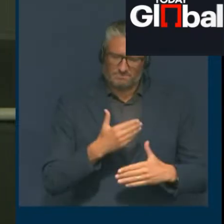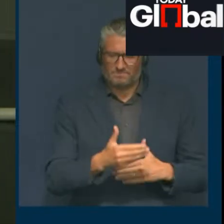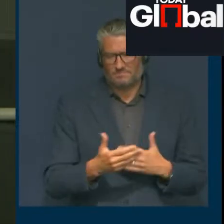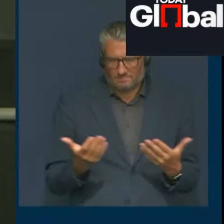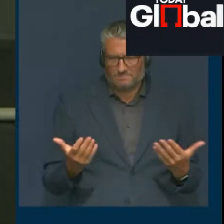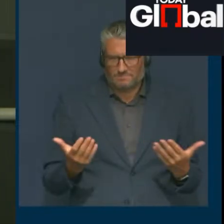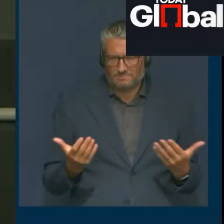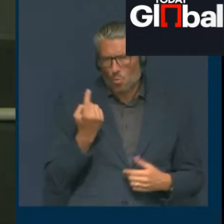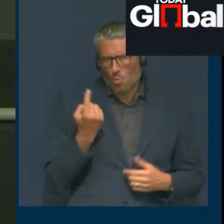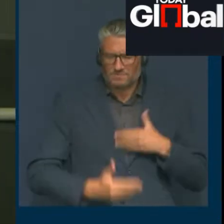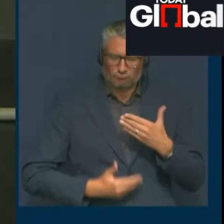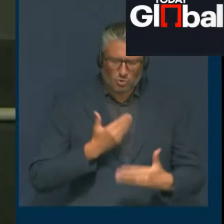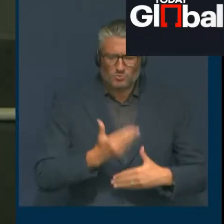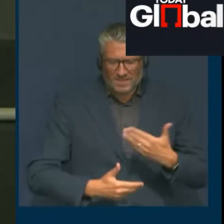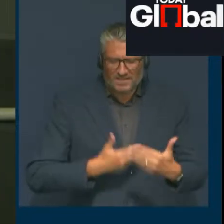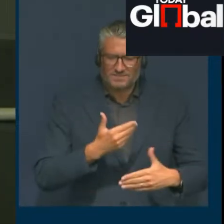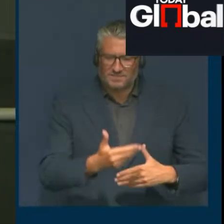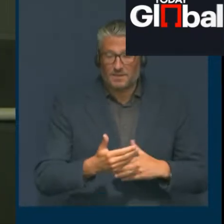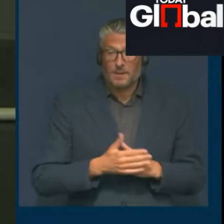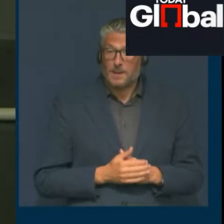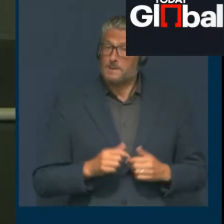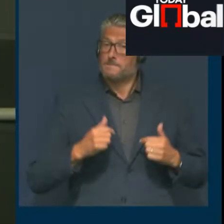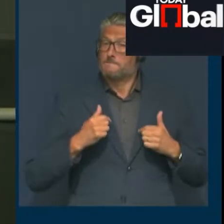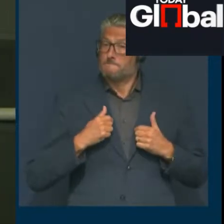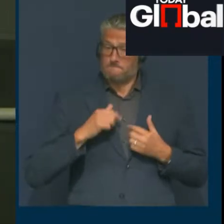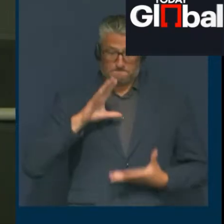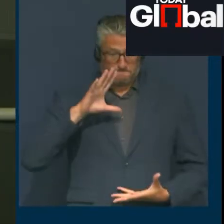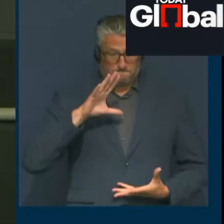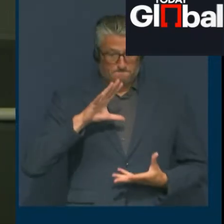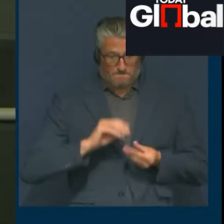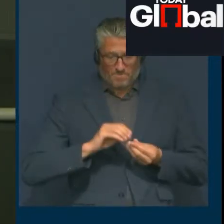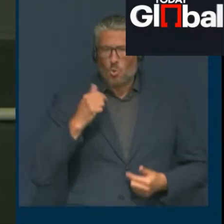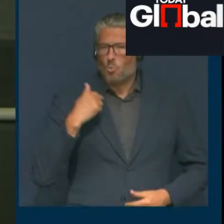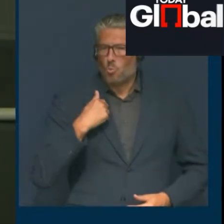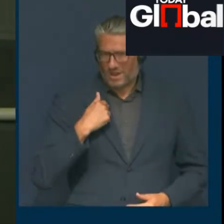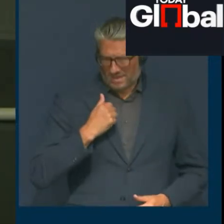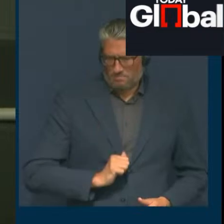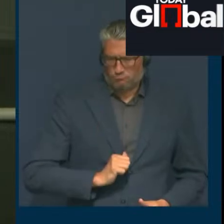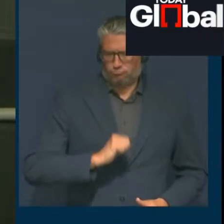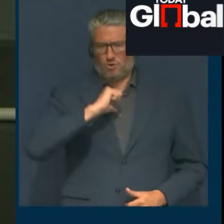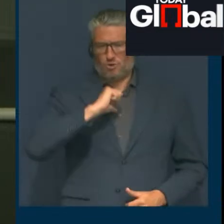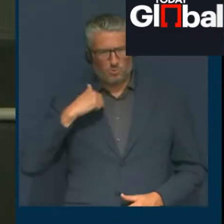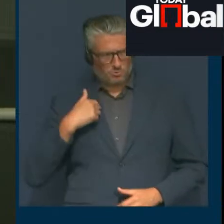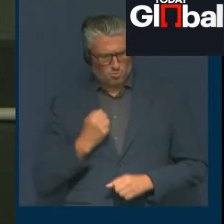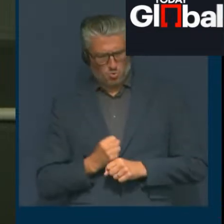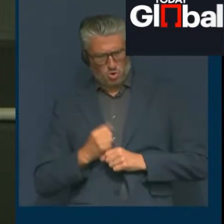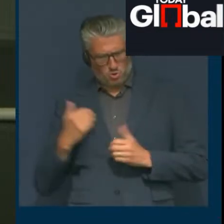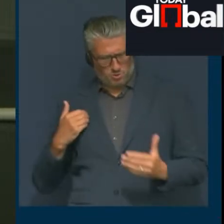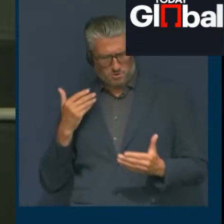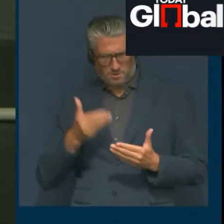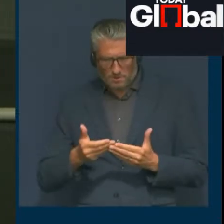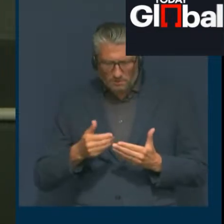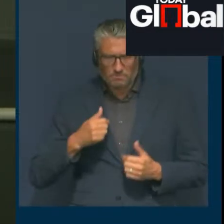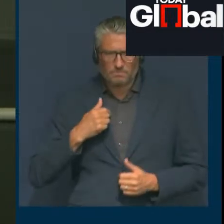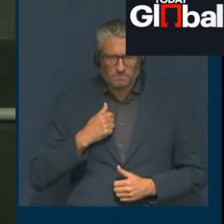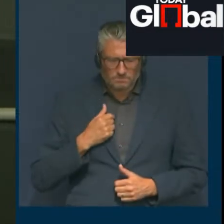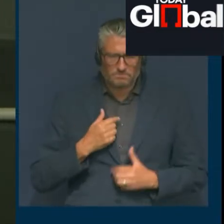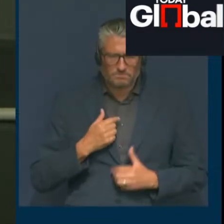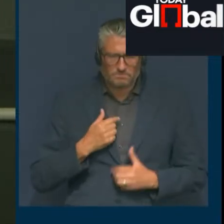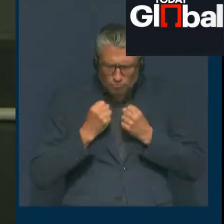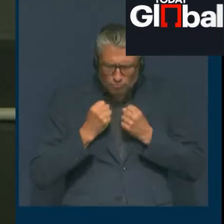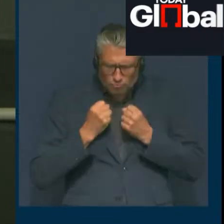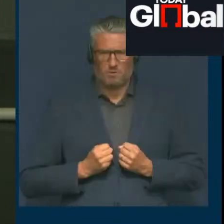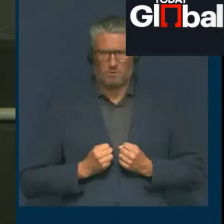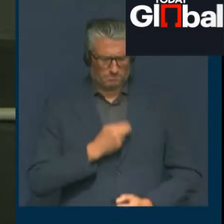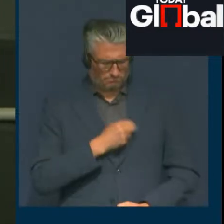conclusion, we are taking pride in what we are doing out of a deep conviction that this is not an end